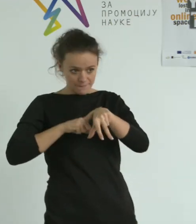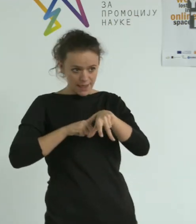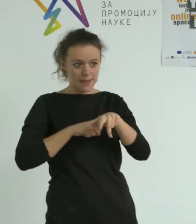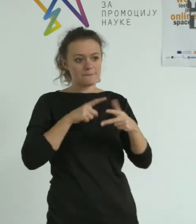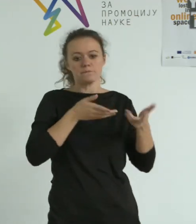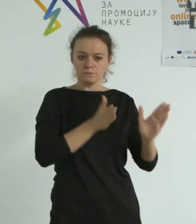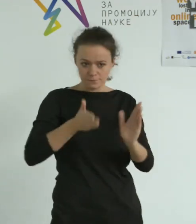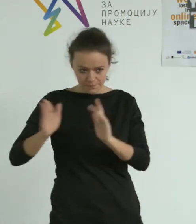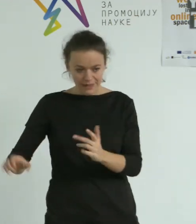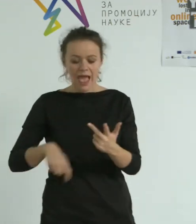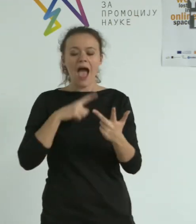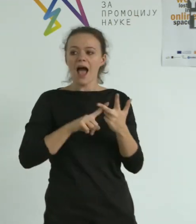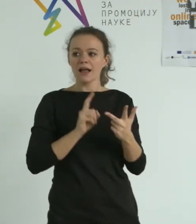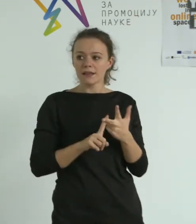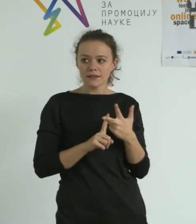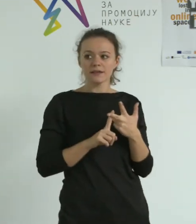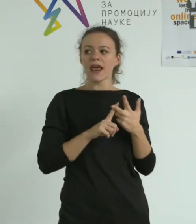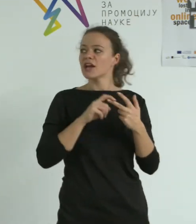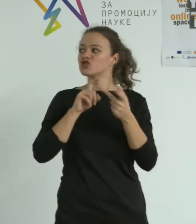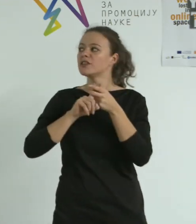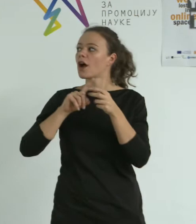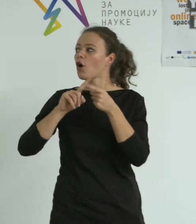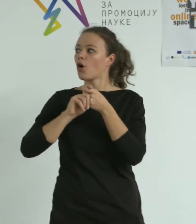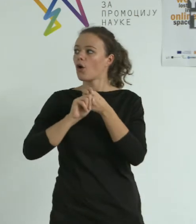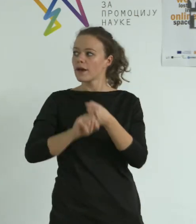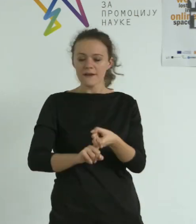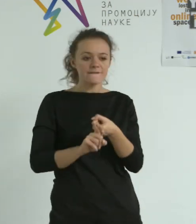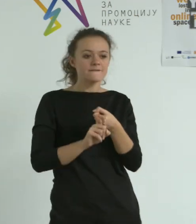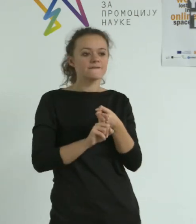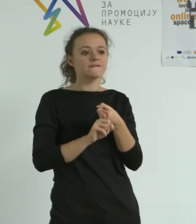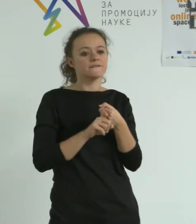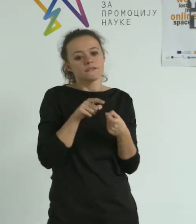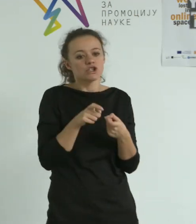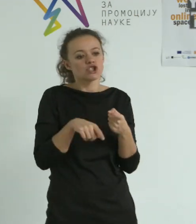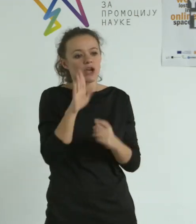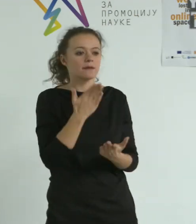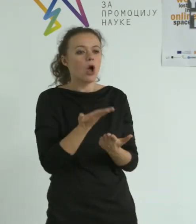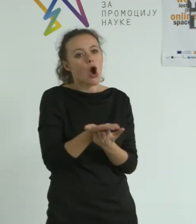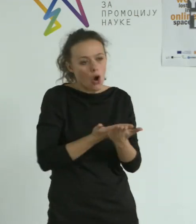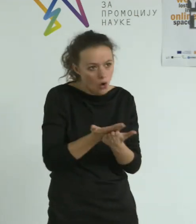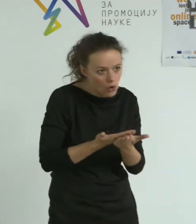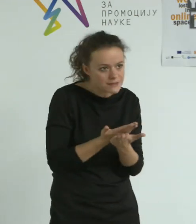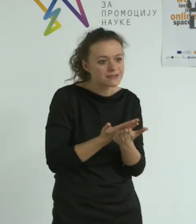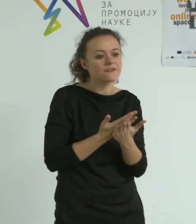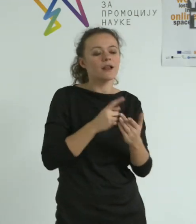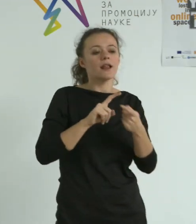longest, and it contained, this is like basics, but